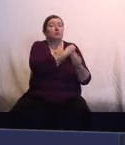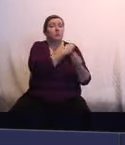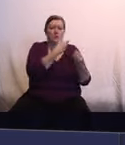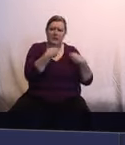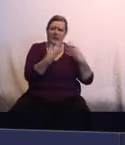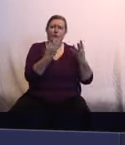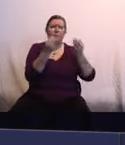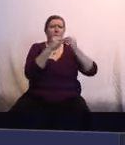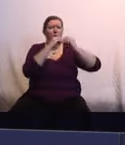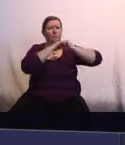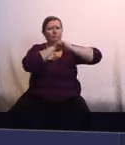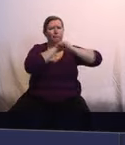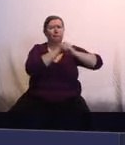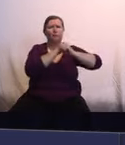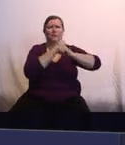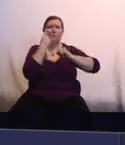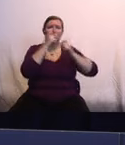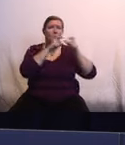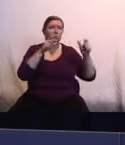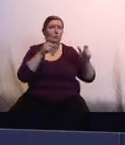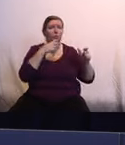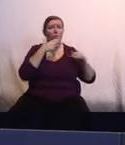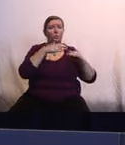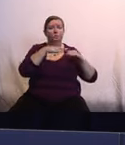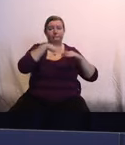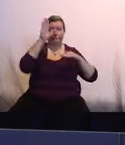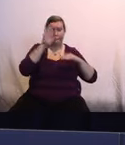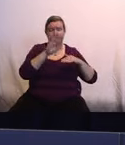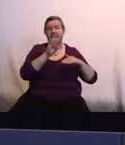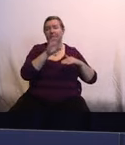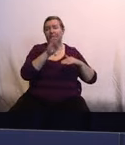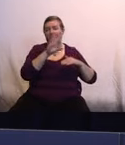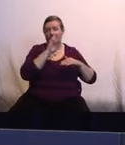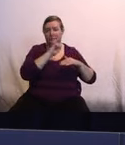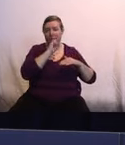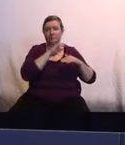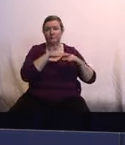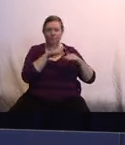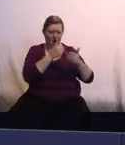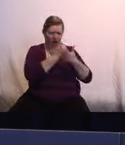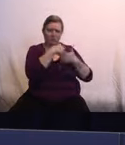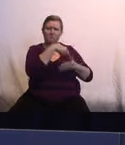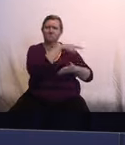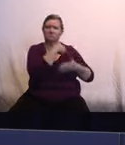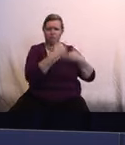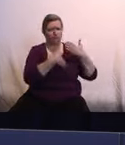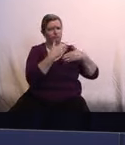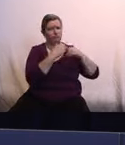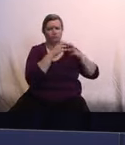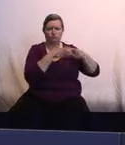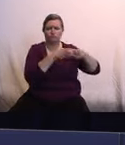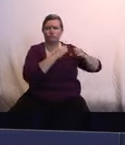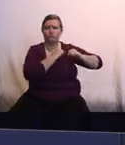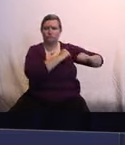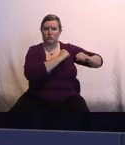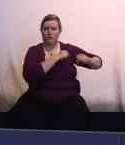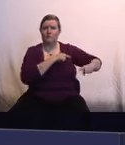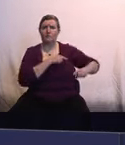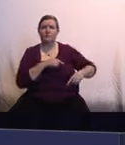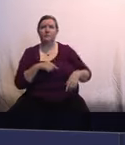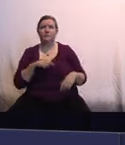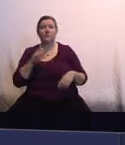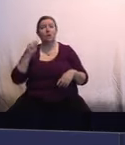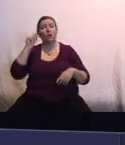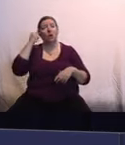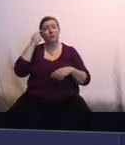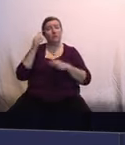among people ages 65 and older. Governor Murphy cited the effectiveness of the